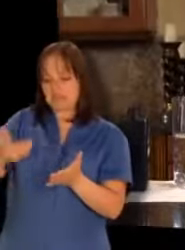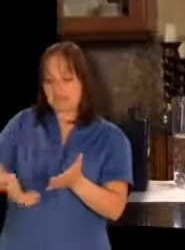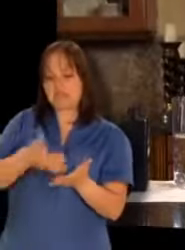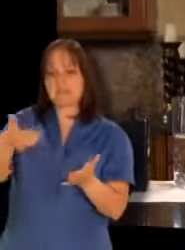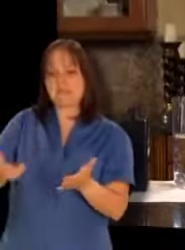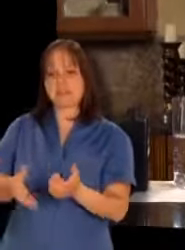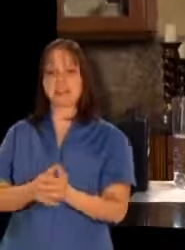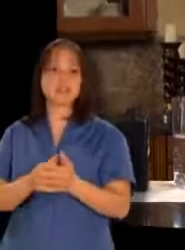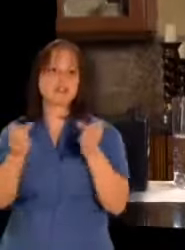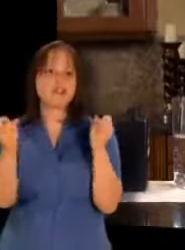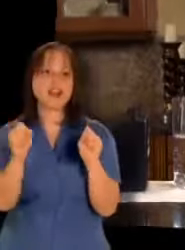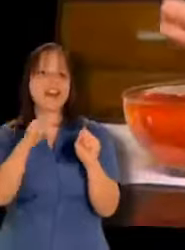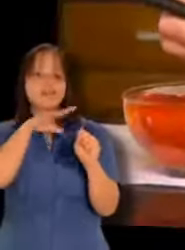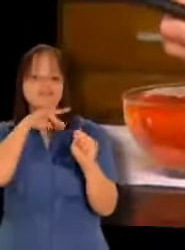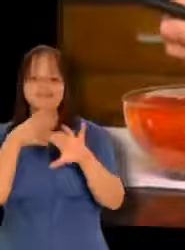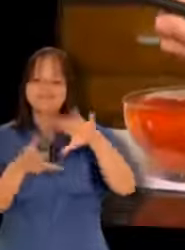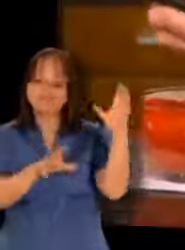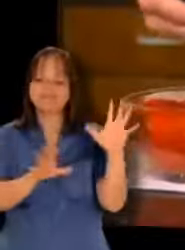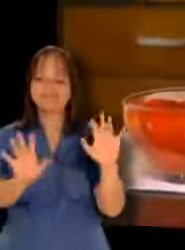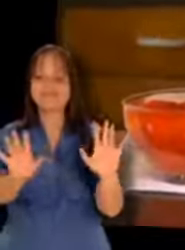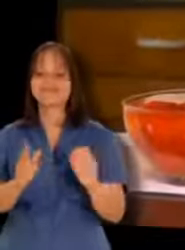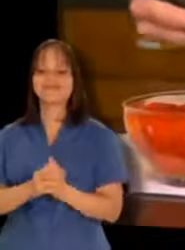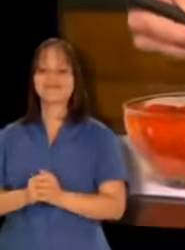here and try not to make a mess.